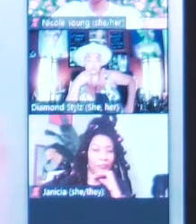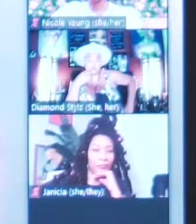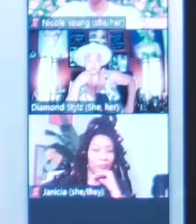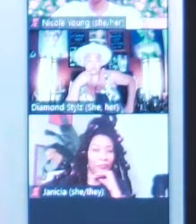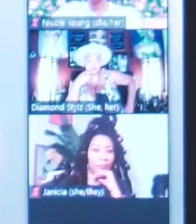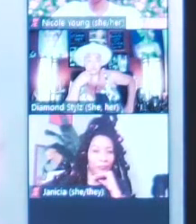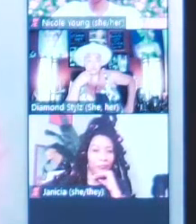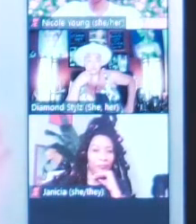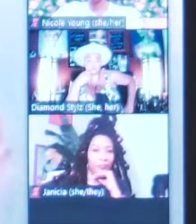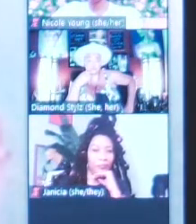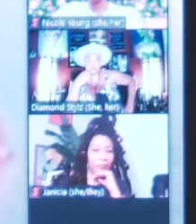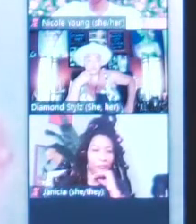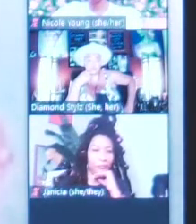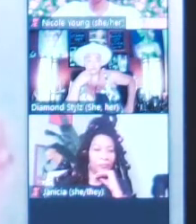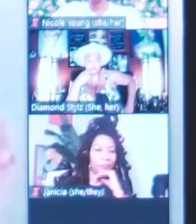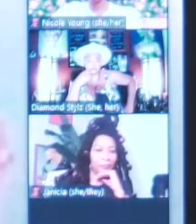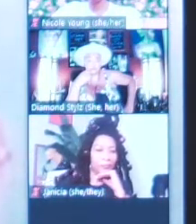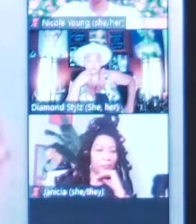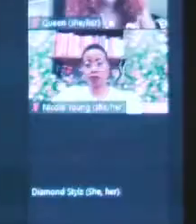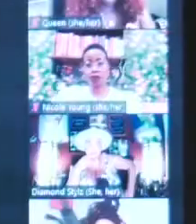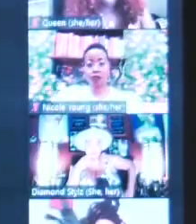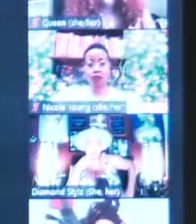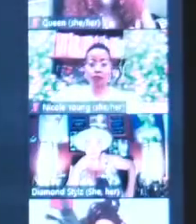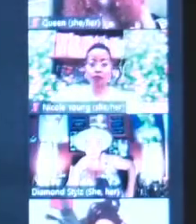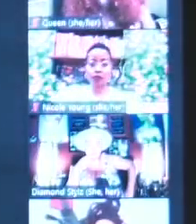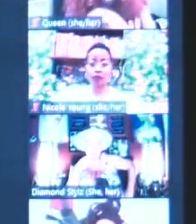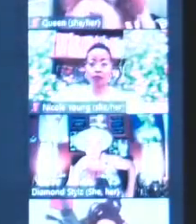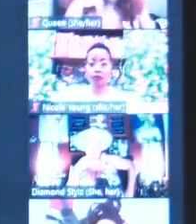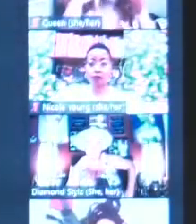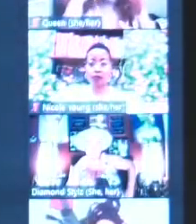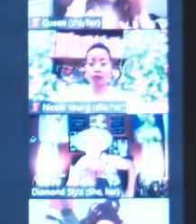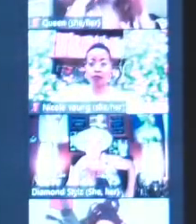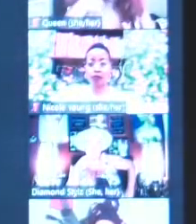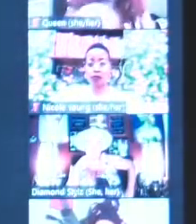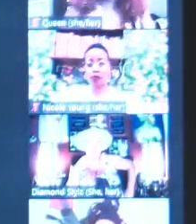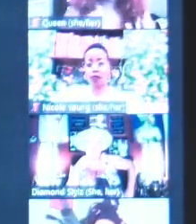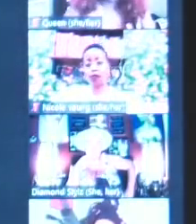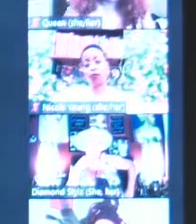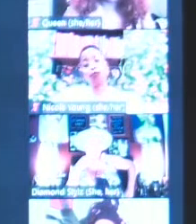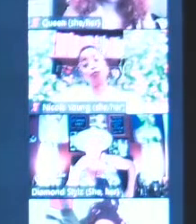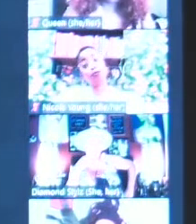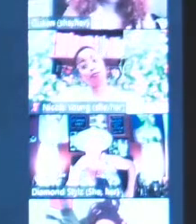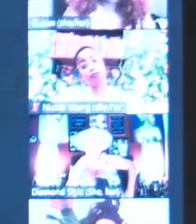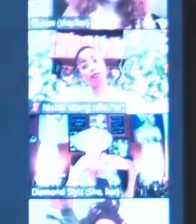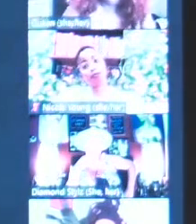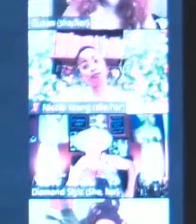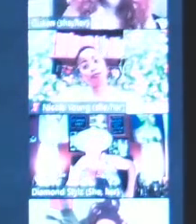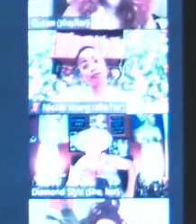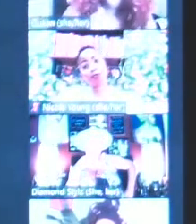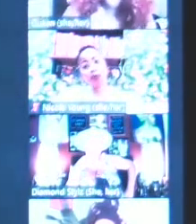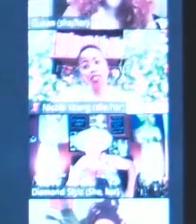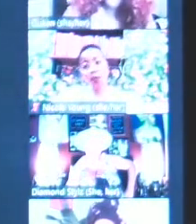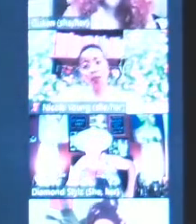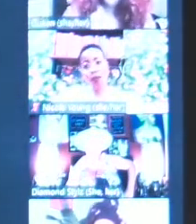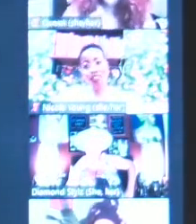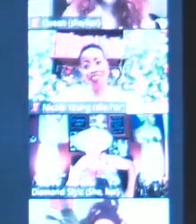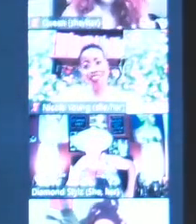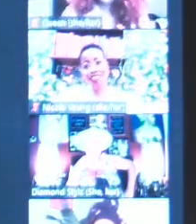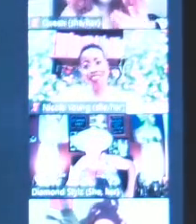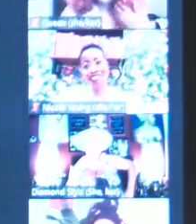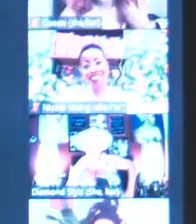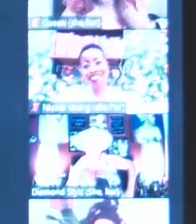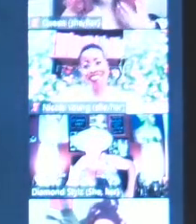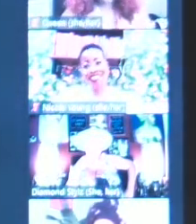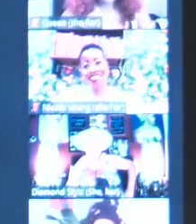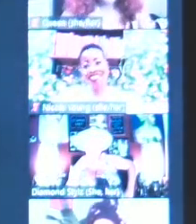really helpful for me. Awesome. And Queen, you said the P word, so I want to go back to that. So we have a station here, our Breakup